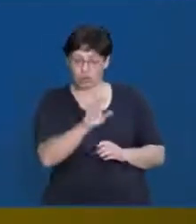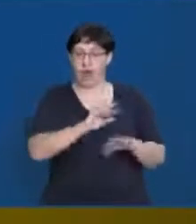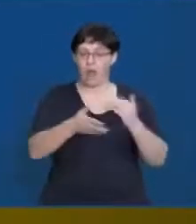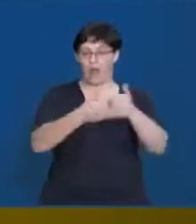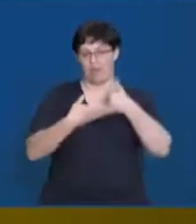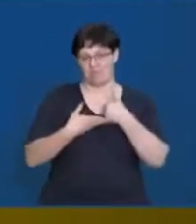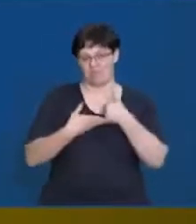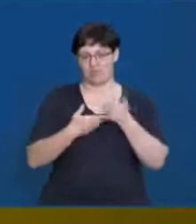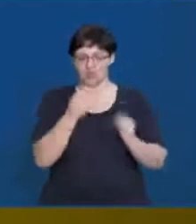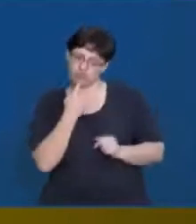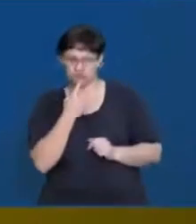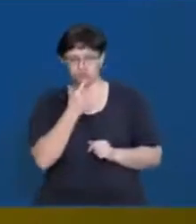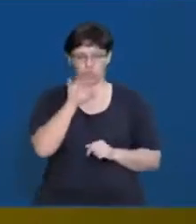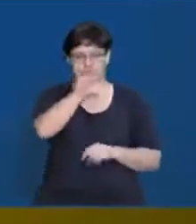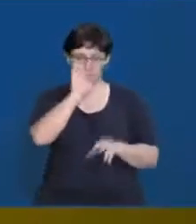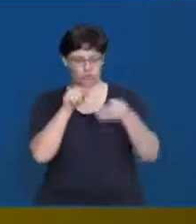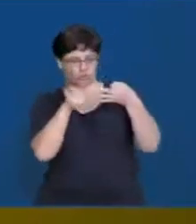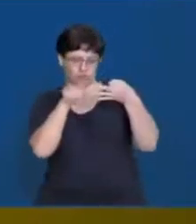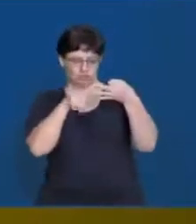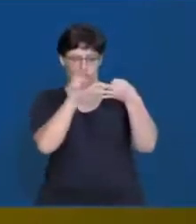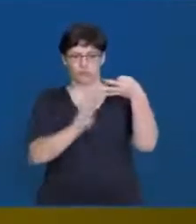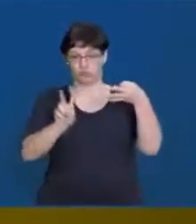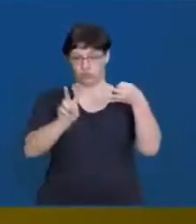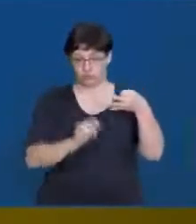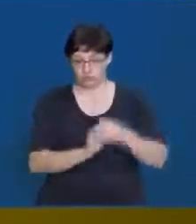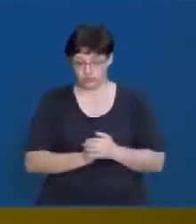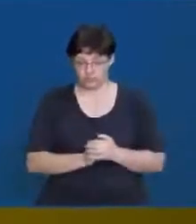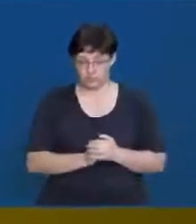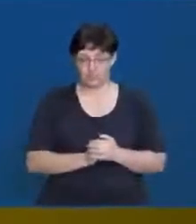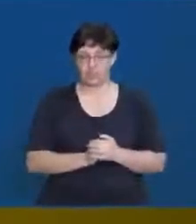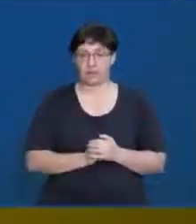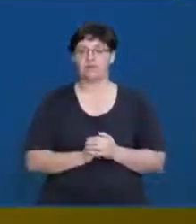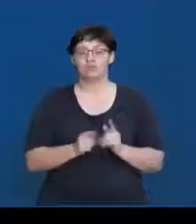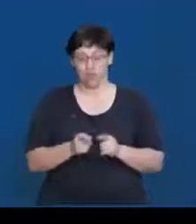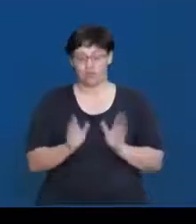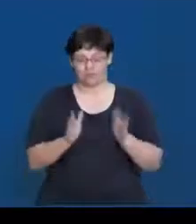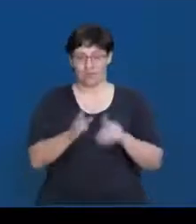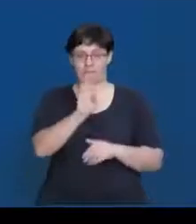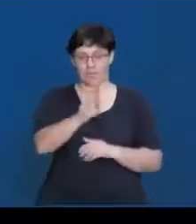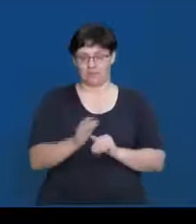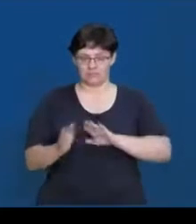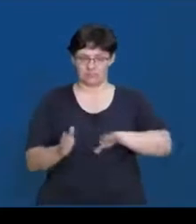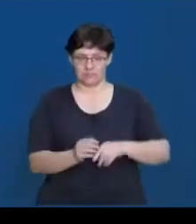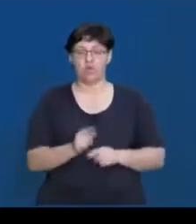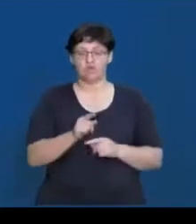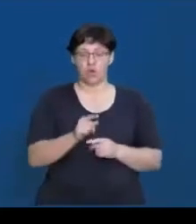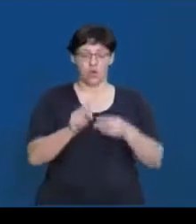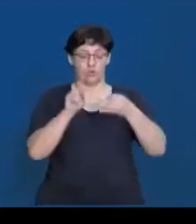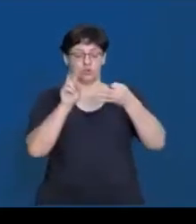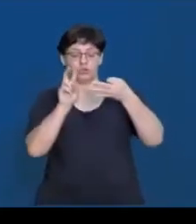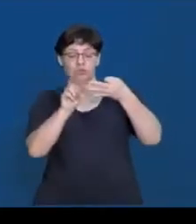questions to assist you in choosing which question you want to tackle in section B. Right? Your question 2 is